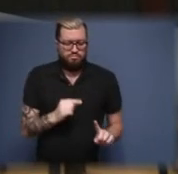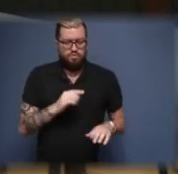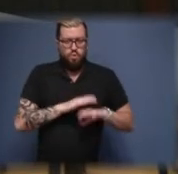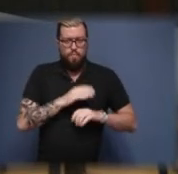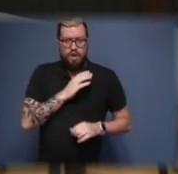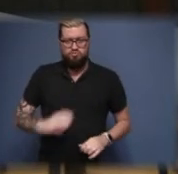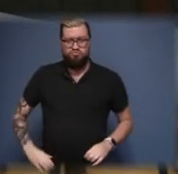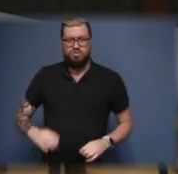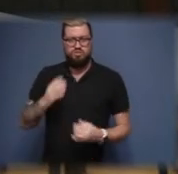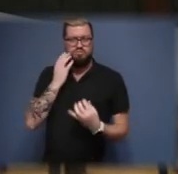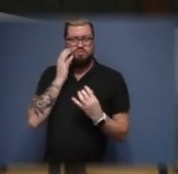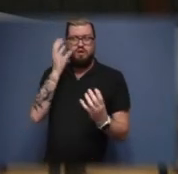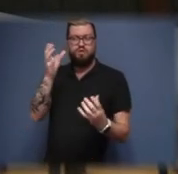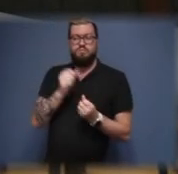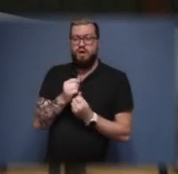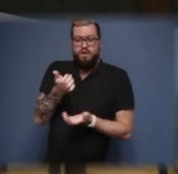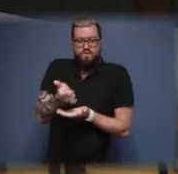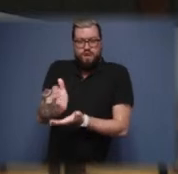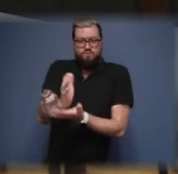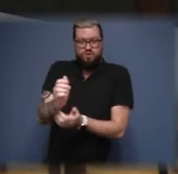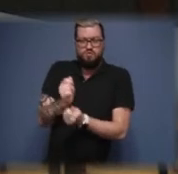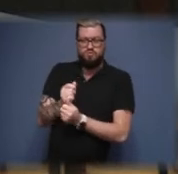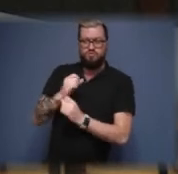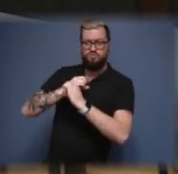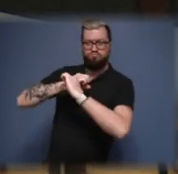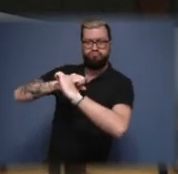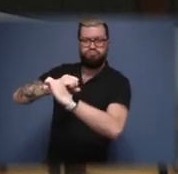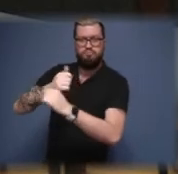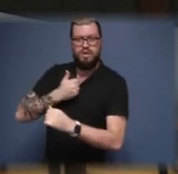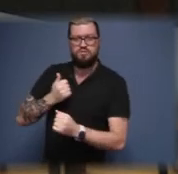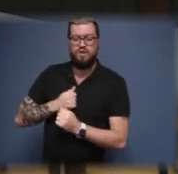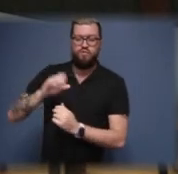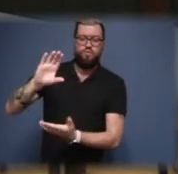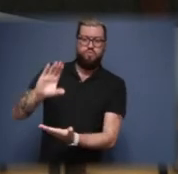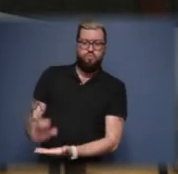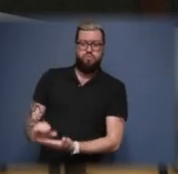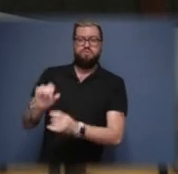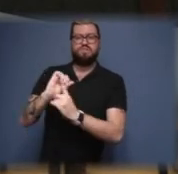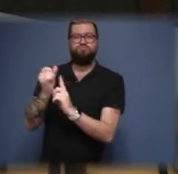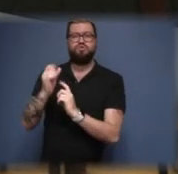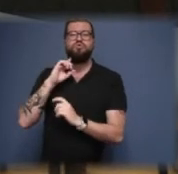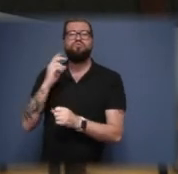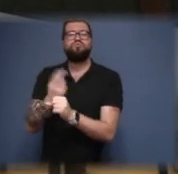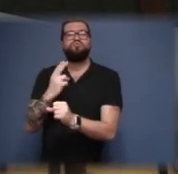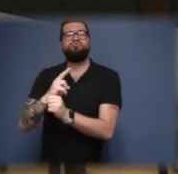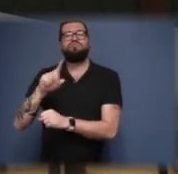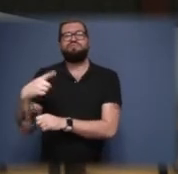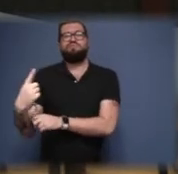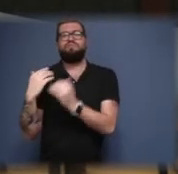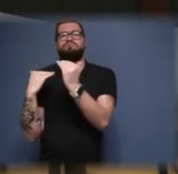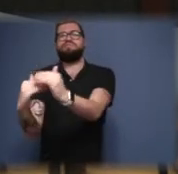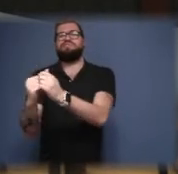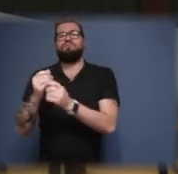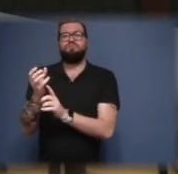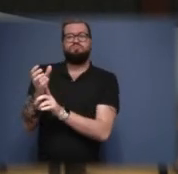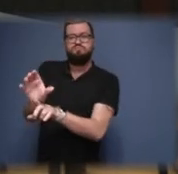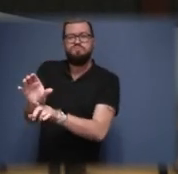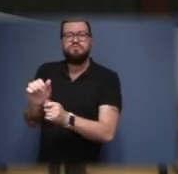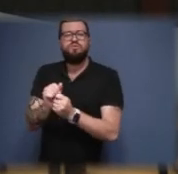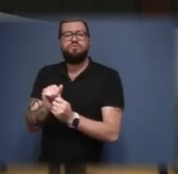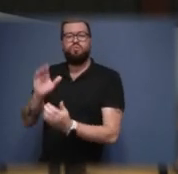have every right to defend myself, de-escalate the situation using only the force necessary to render the least harm to the